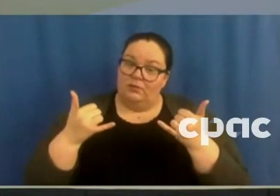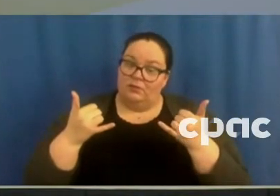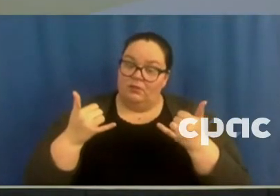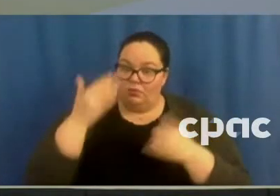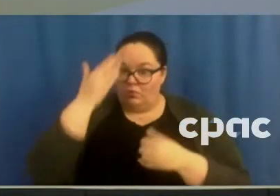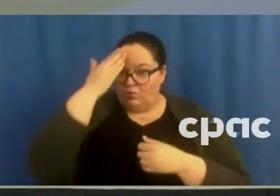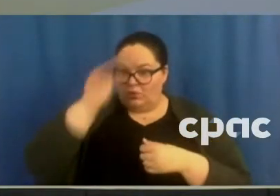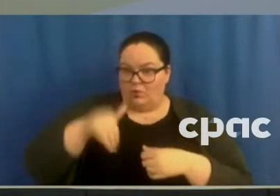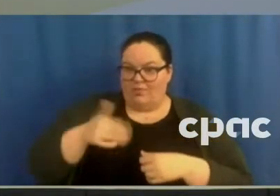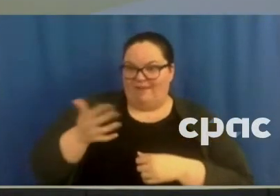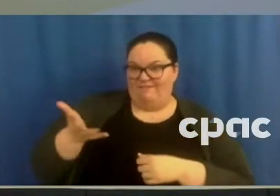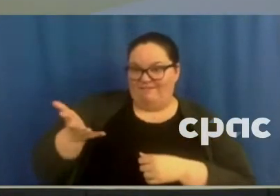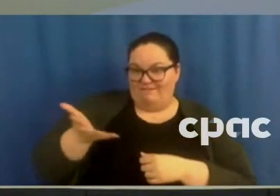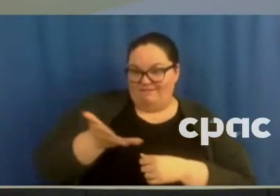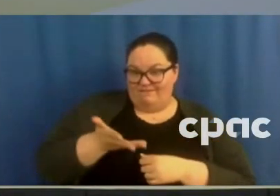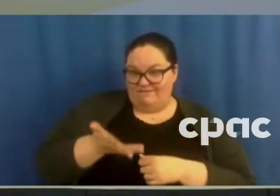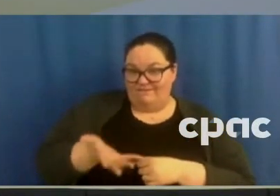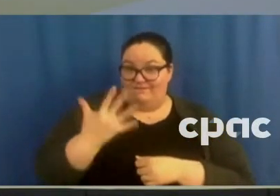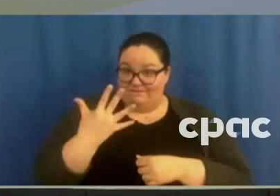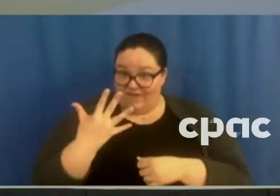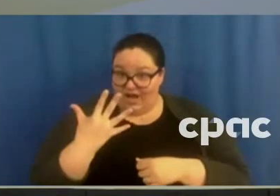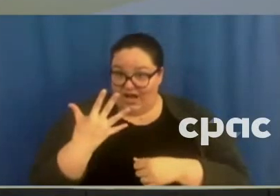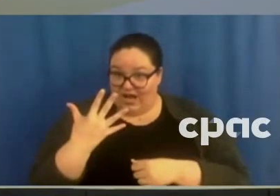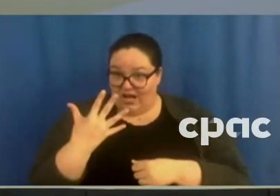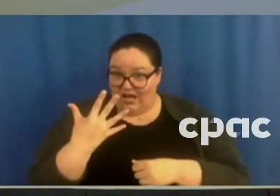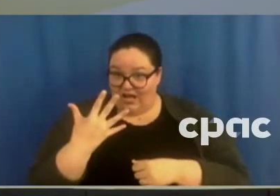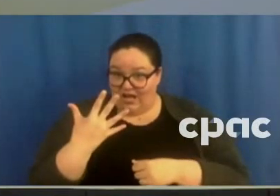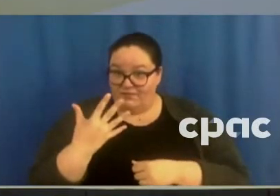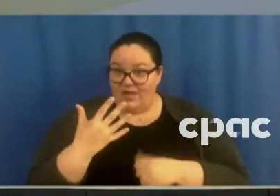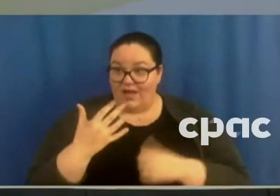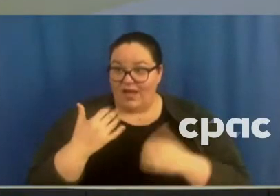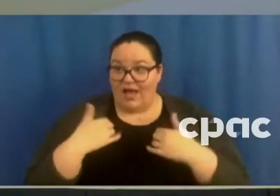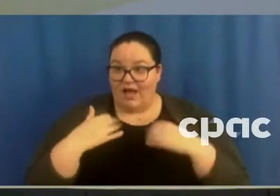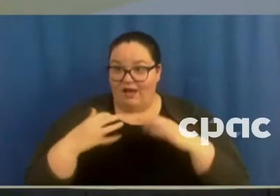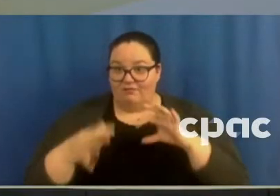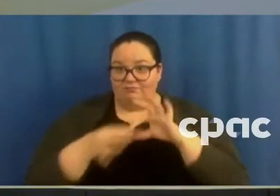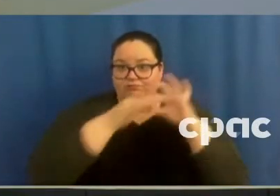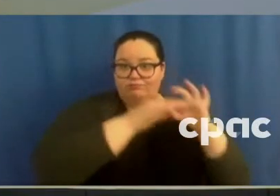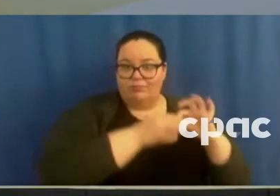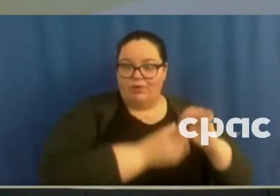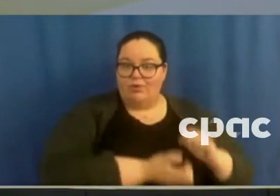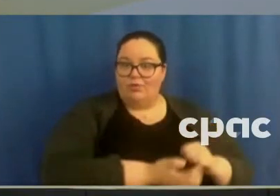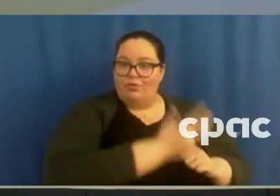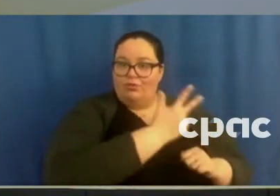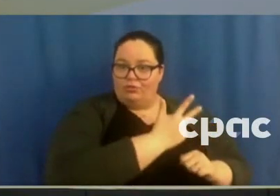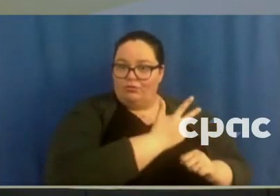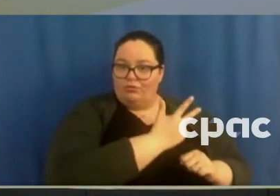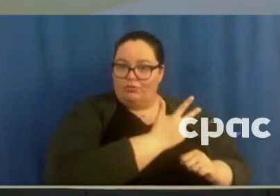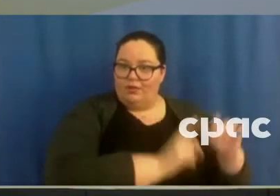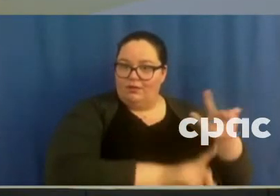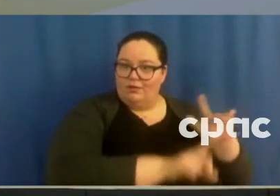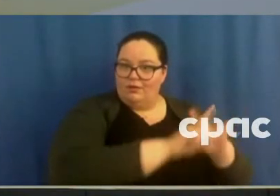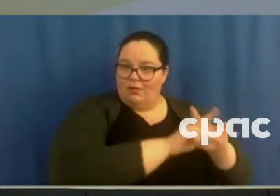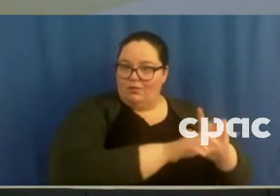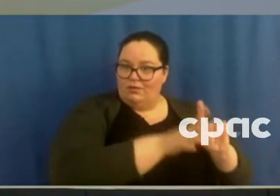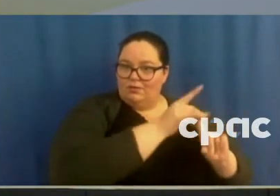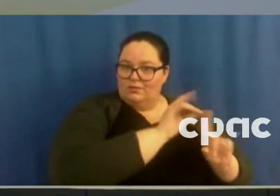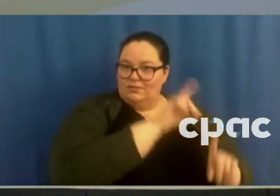5 have some link to the 3 positive cases that we had announced in